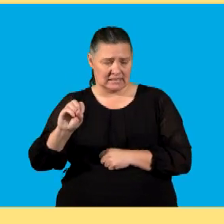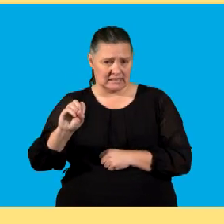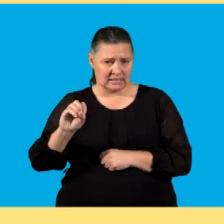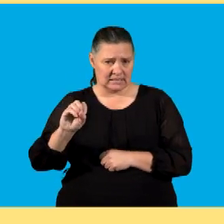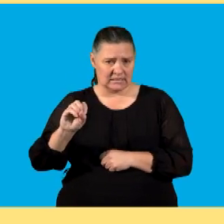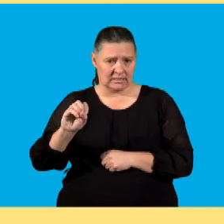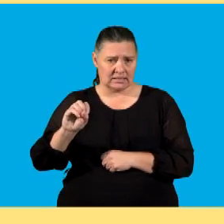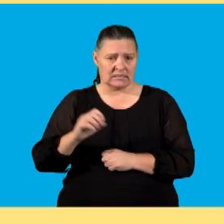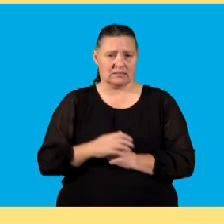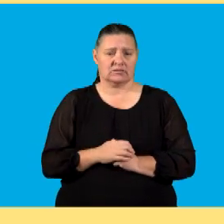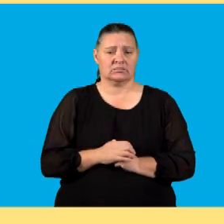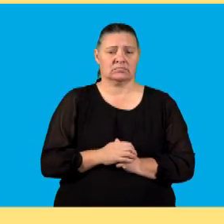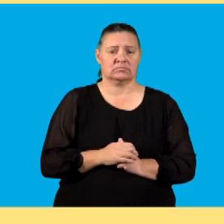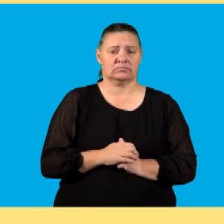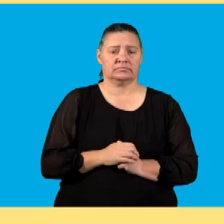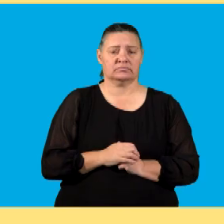46,260.